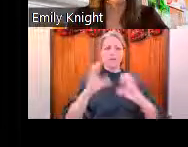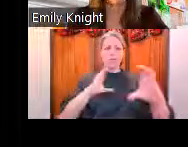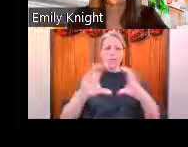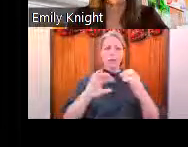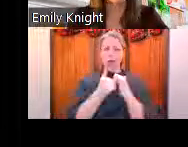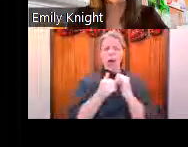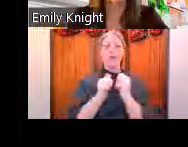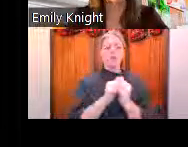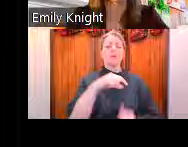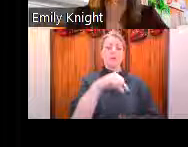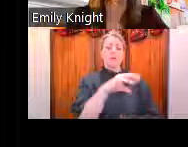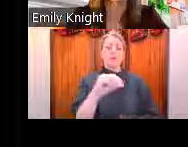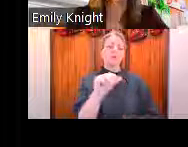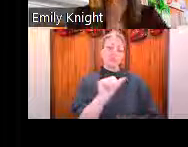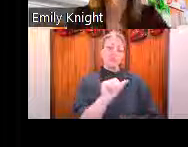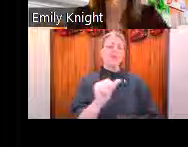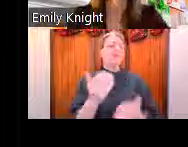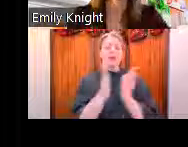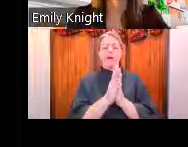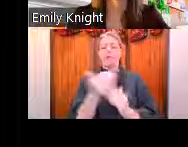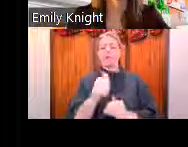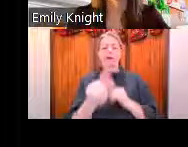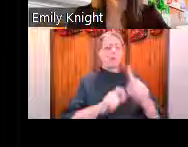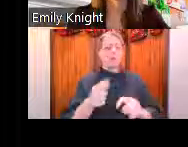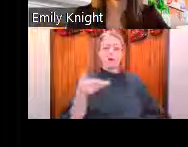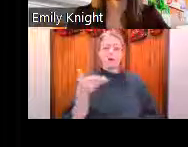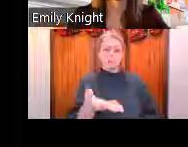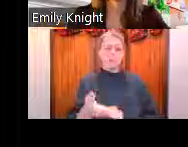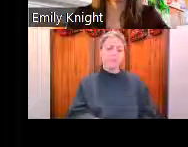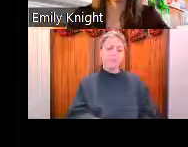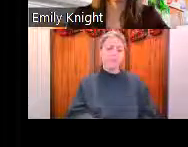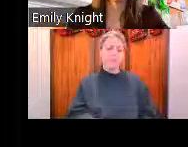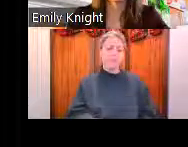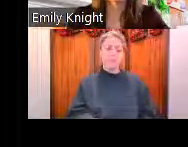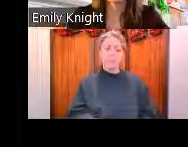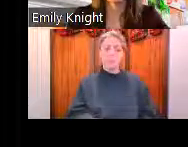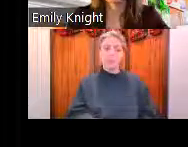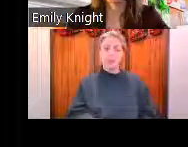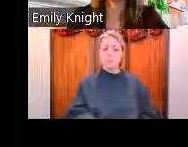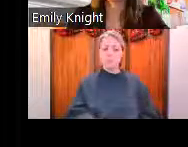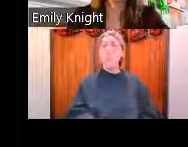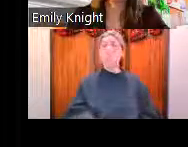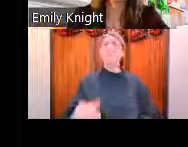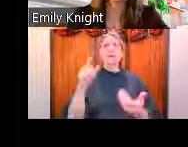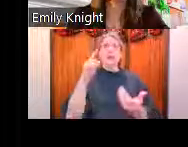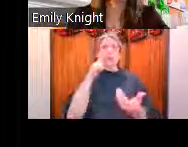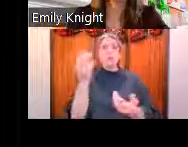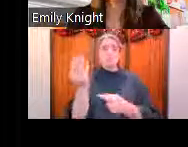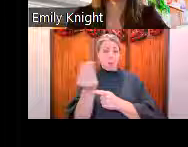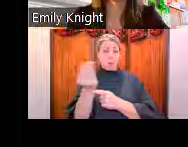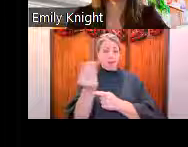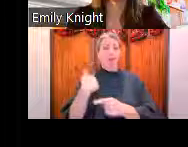ask us anything that you want us to address. You will receive, I think it's on Monday,